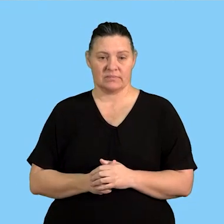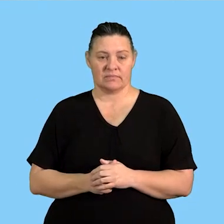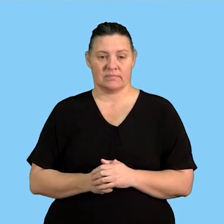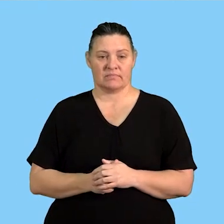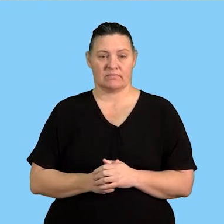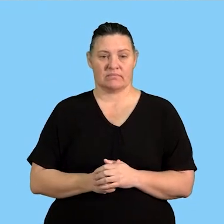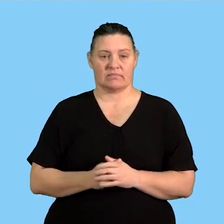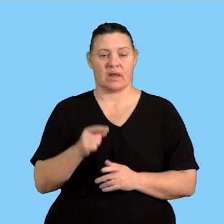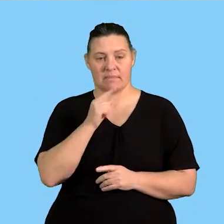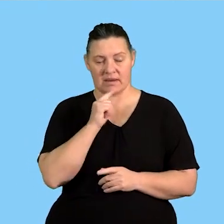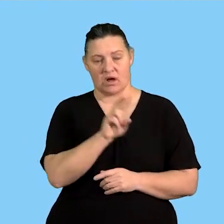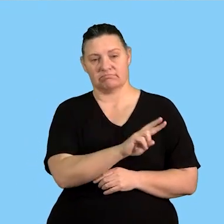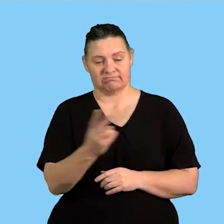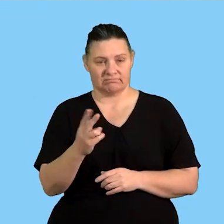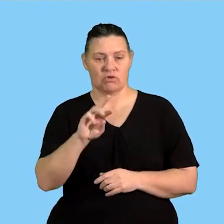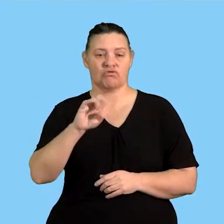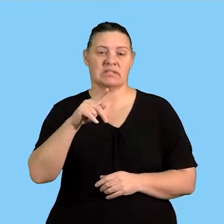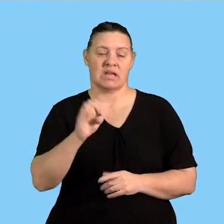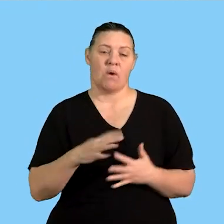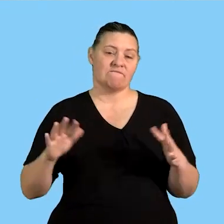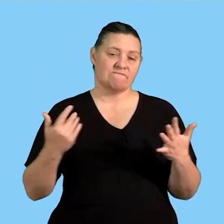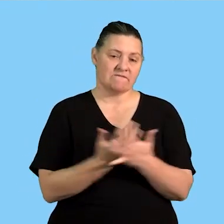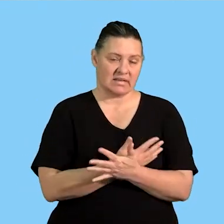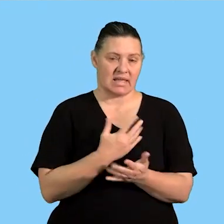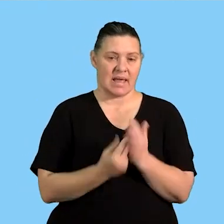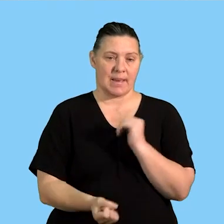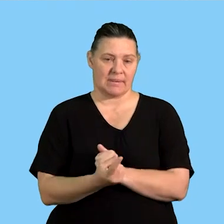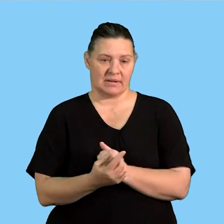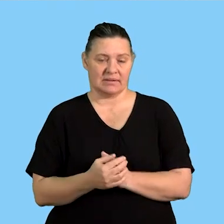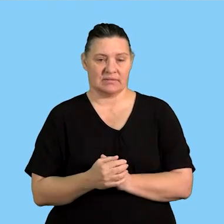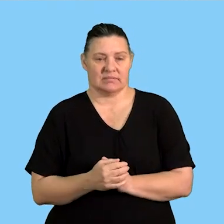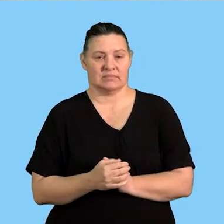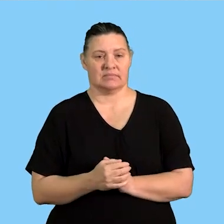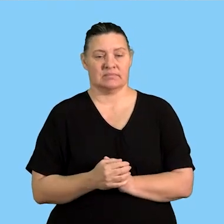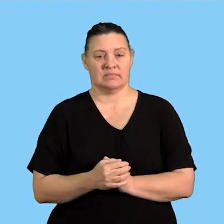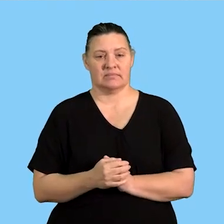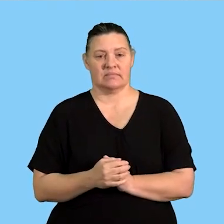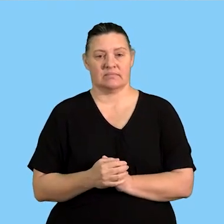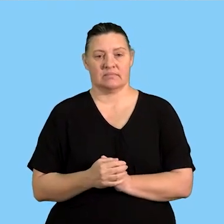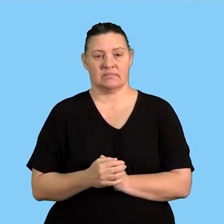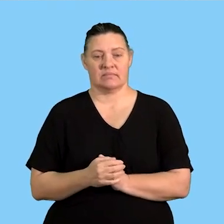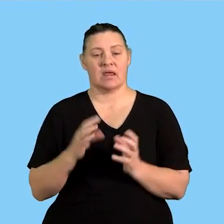the conversion rate to say how fast will it happen. So with that being said, let us